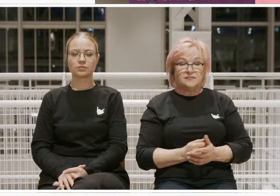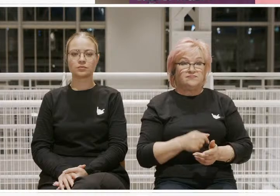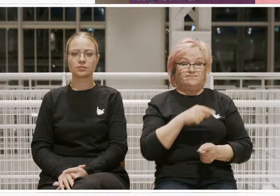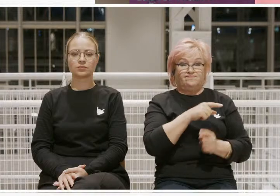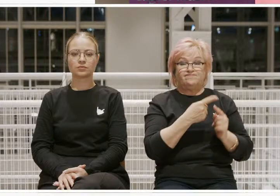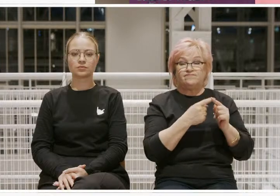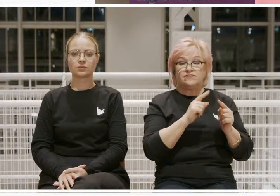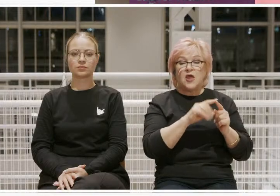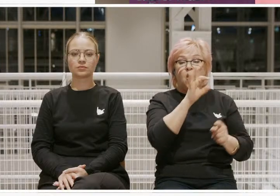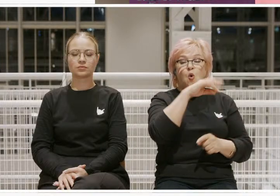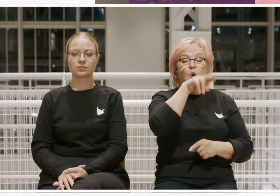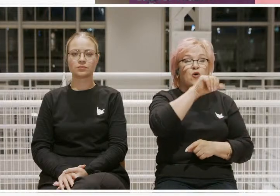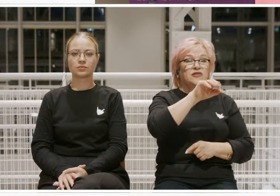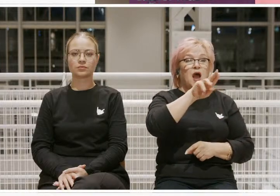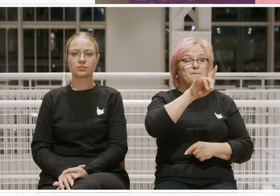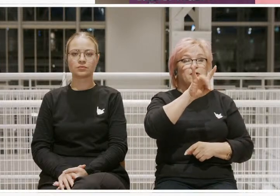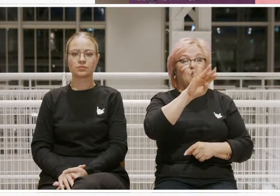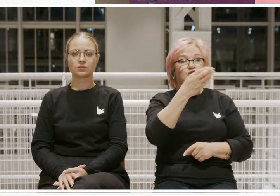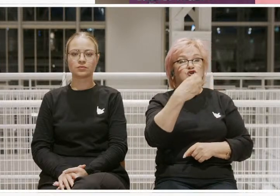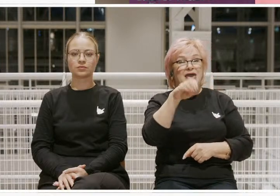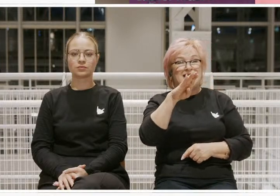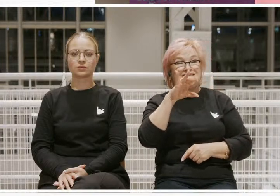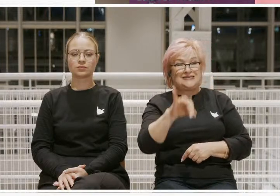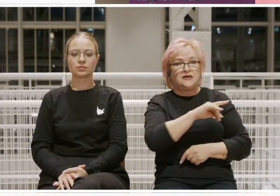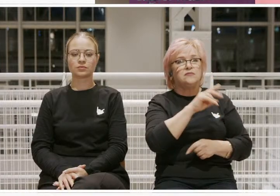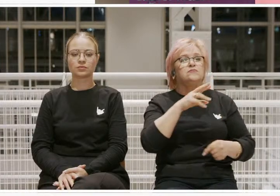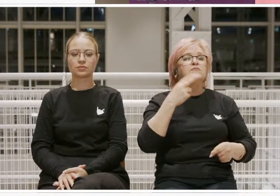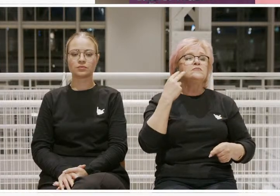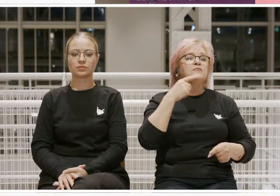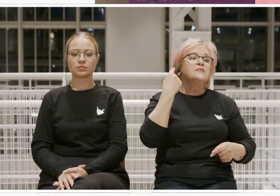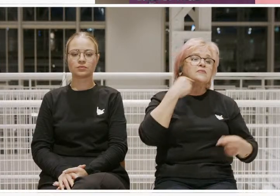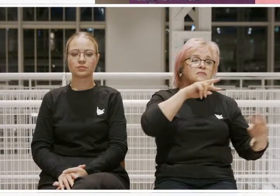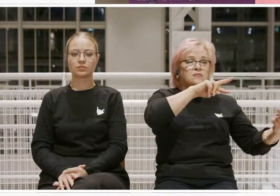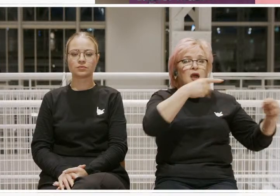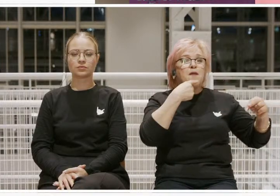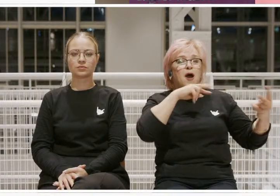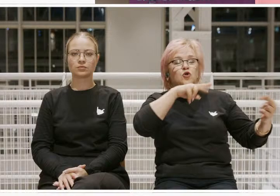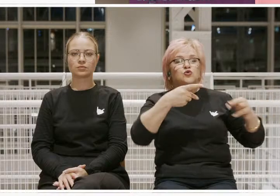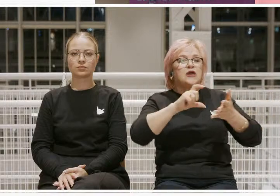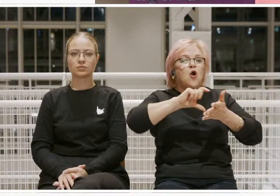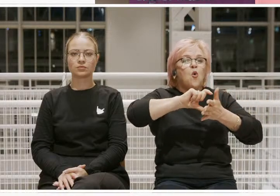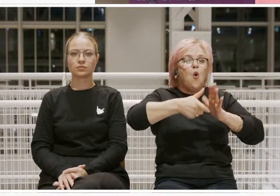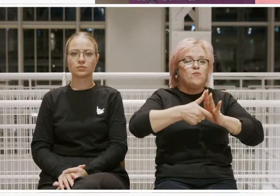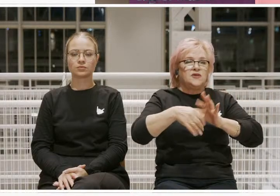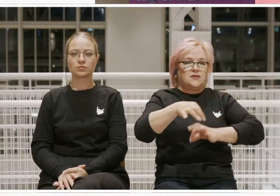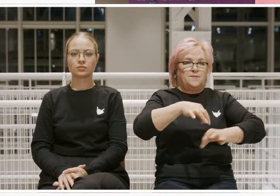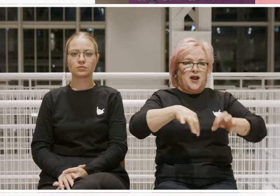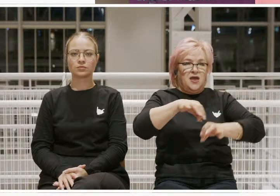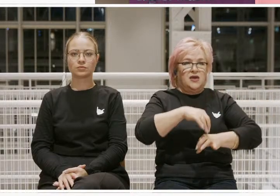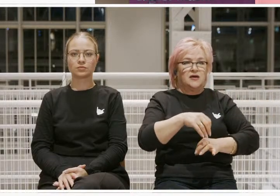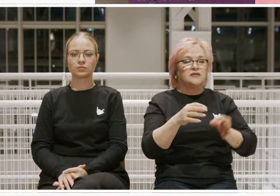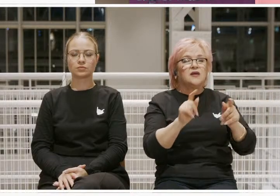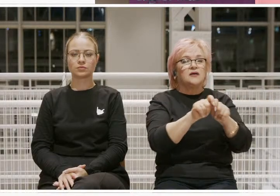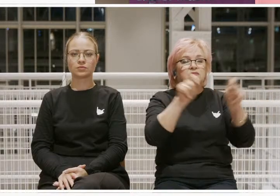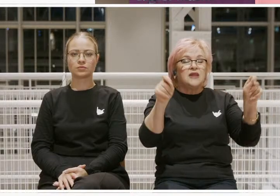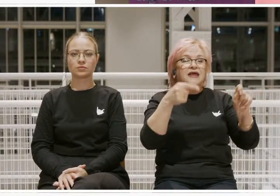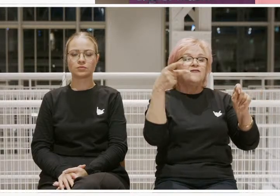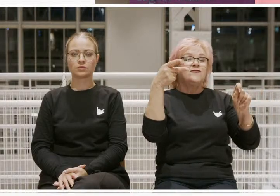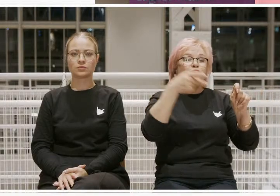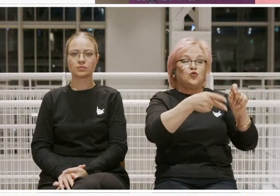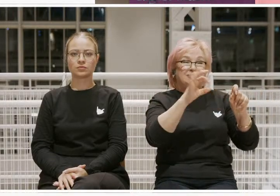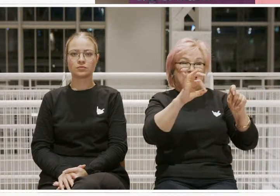Room Project, was founded in 2000 as a non-profit independent space to activate and